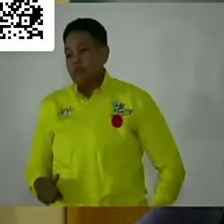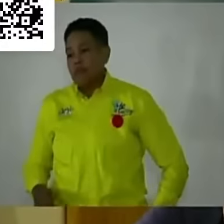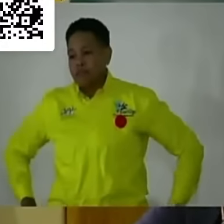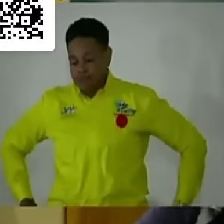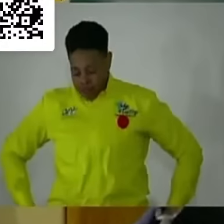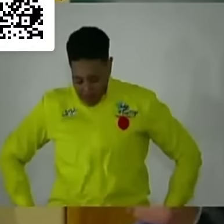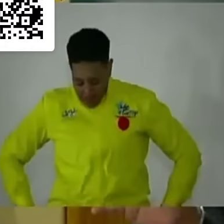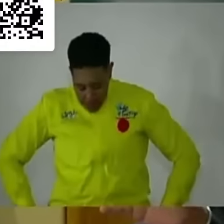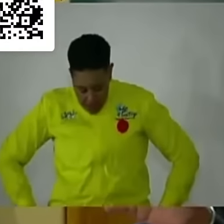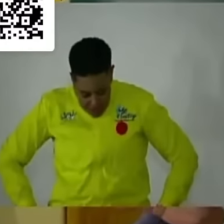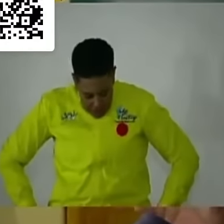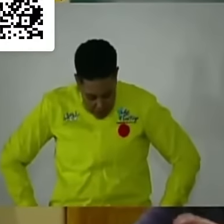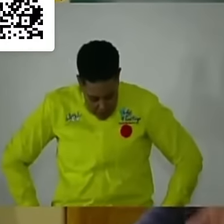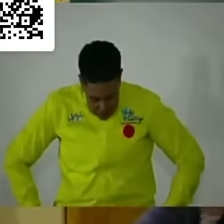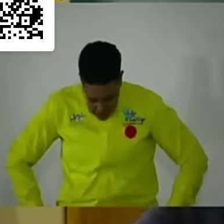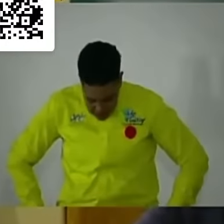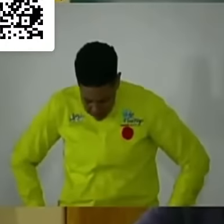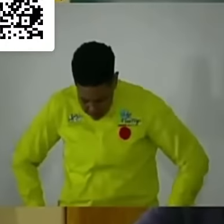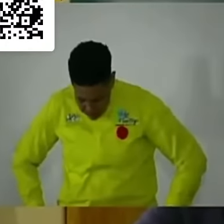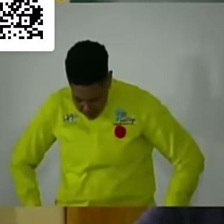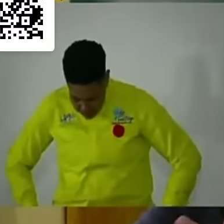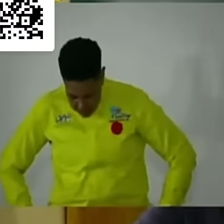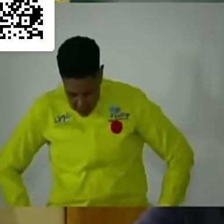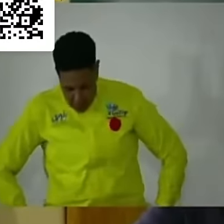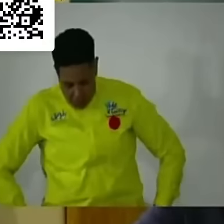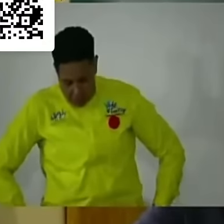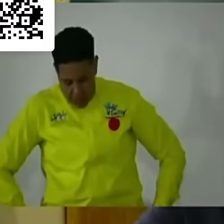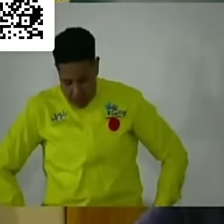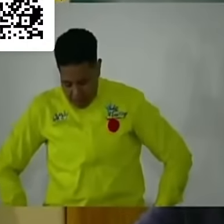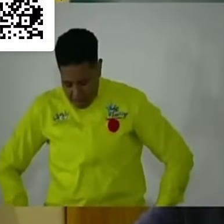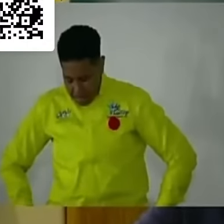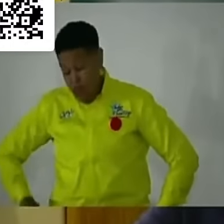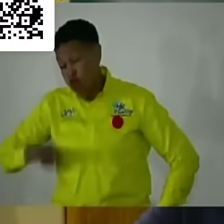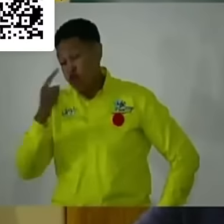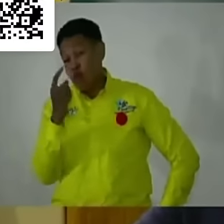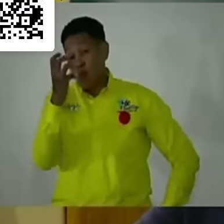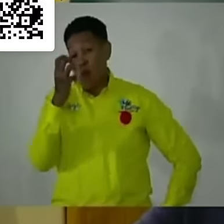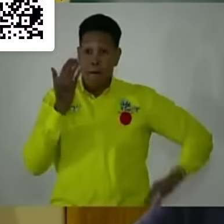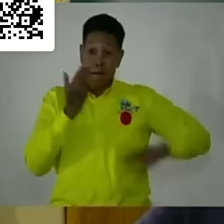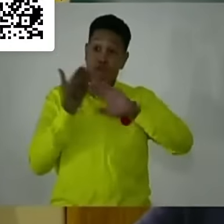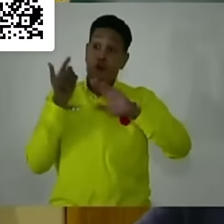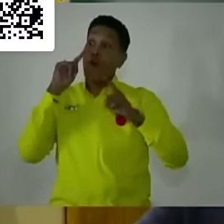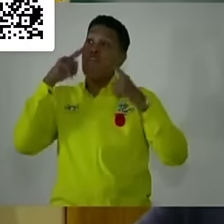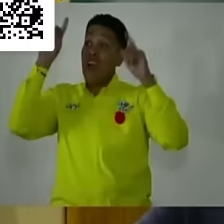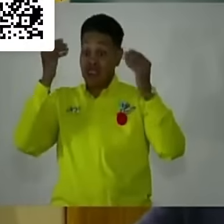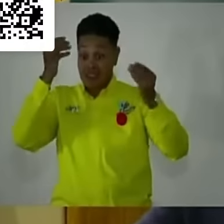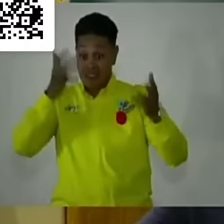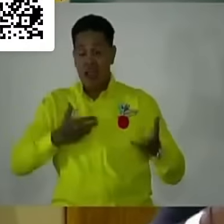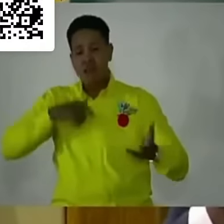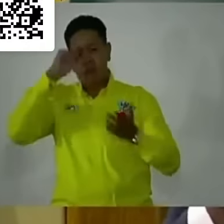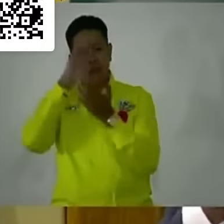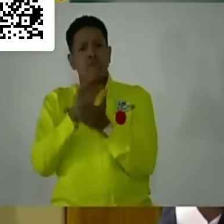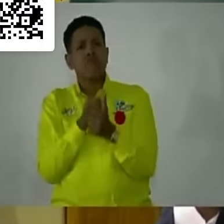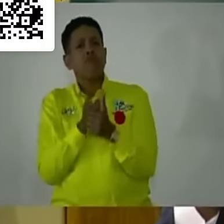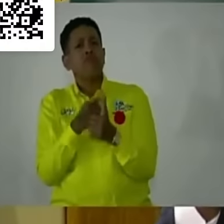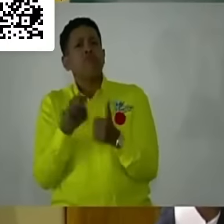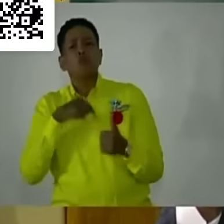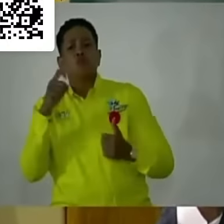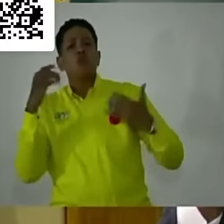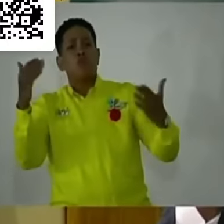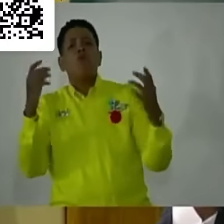It's something that we would have wanted even before. So now that it is before us, I believe, one, that we should